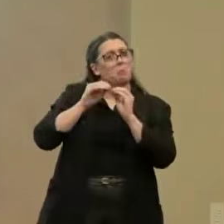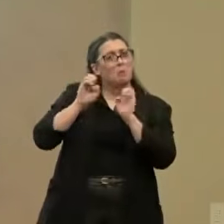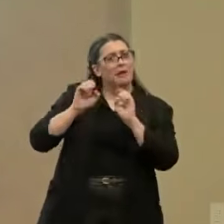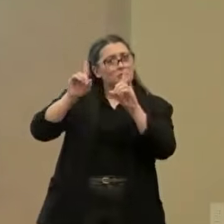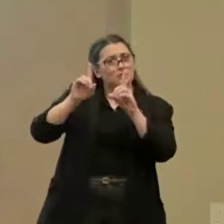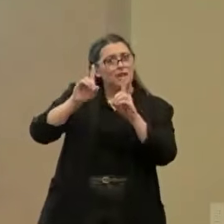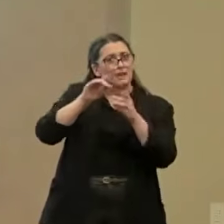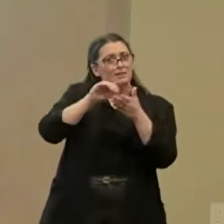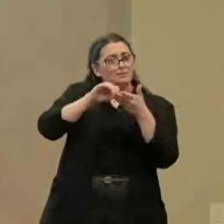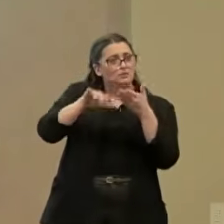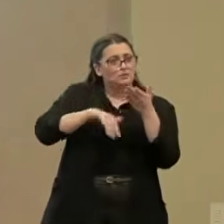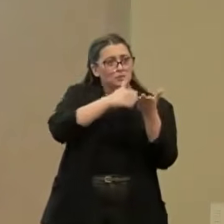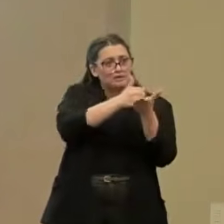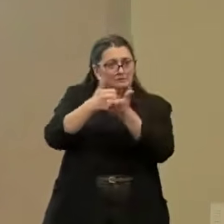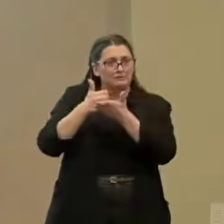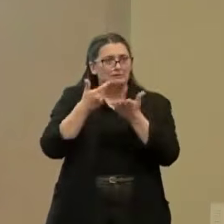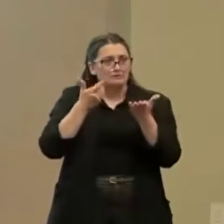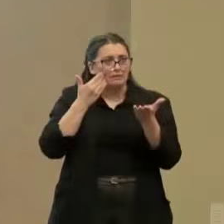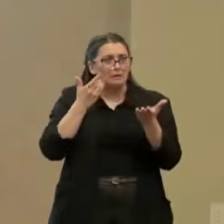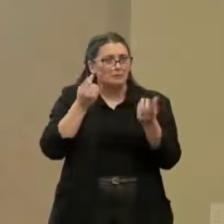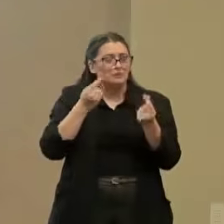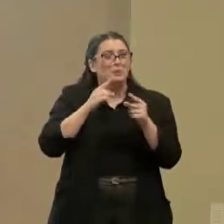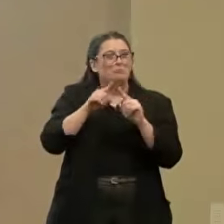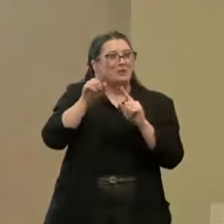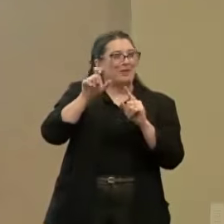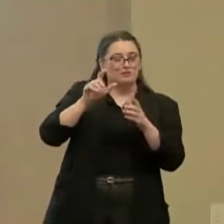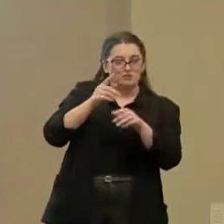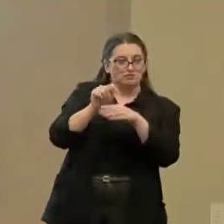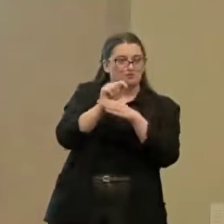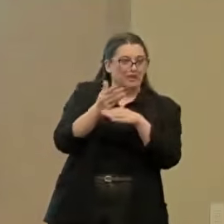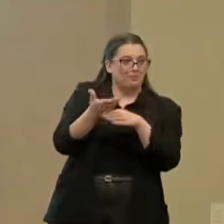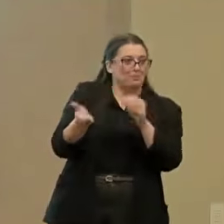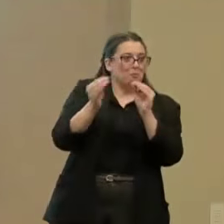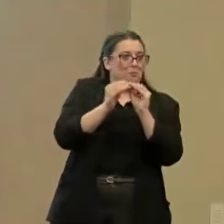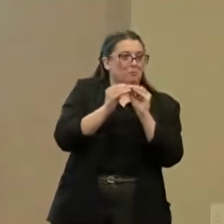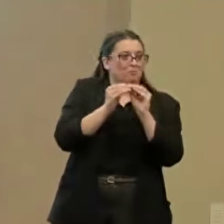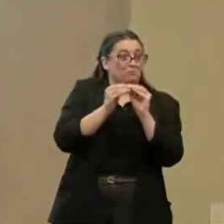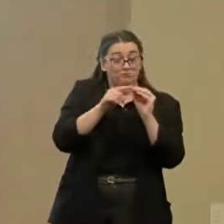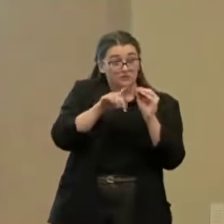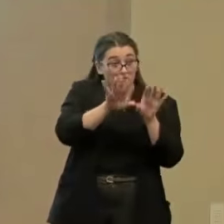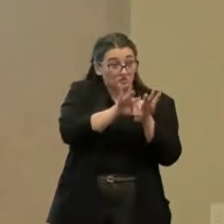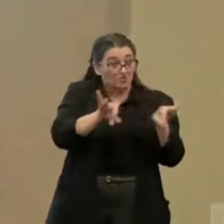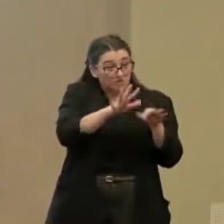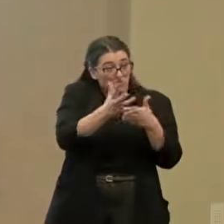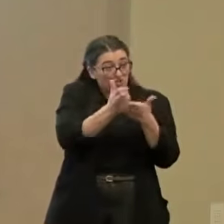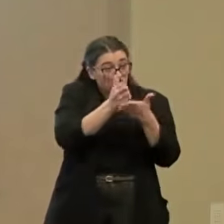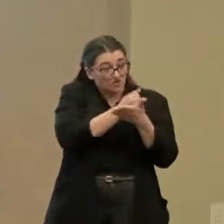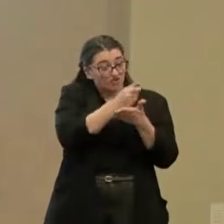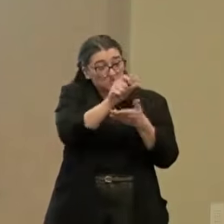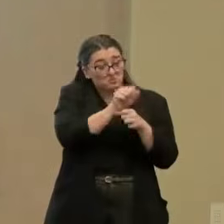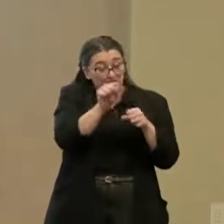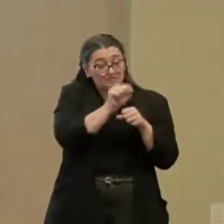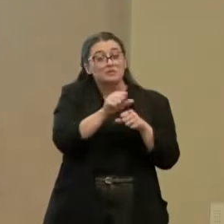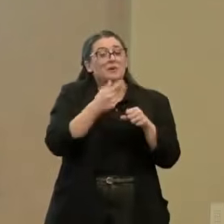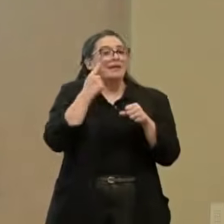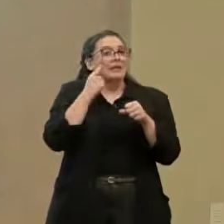how to help students so that they can get the degrees that you deserve, right? So I